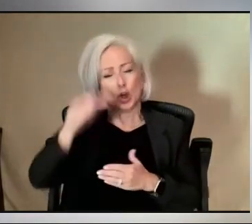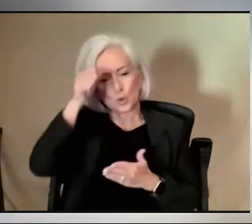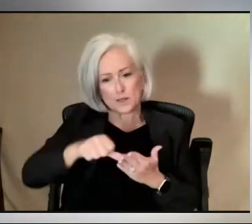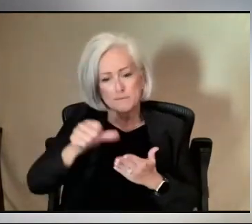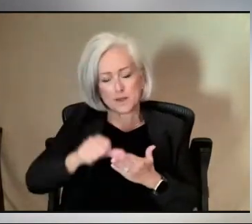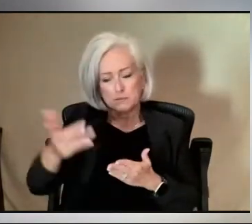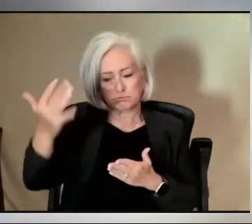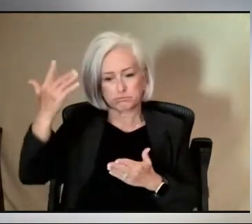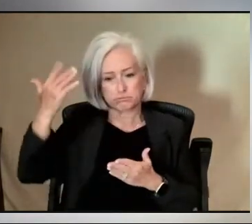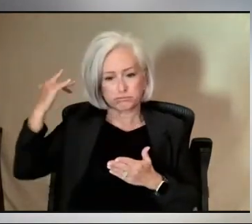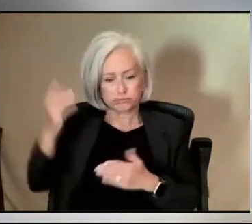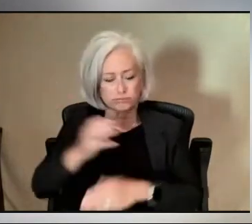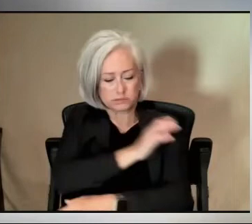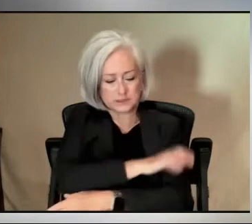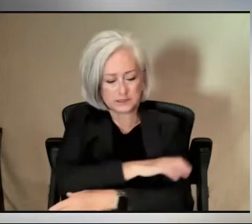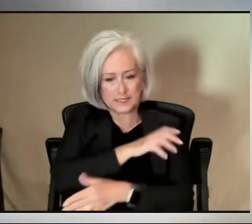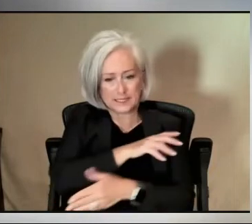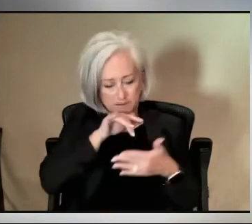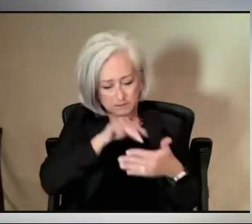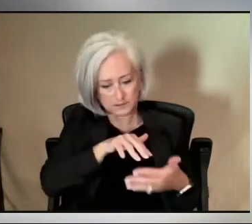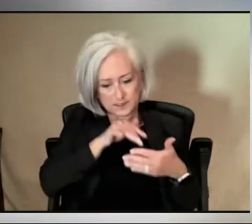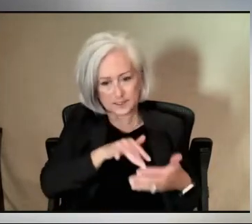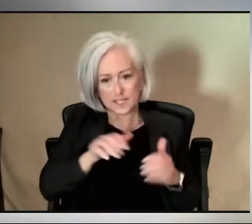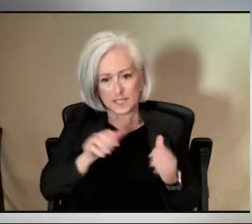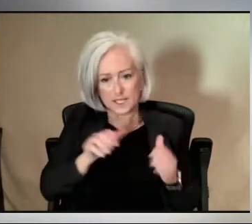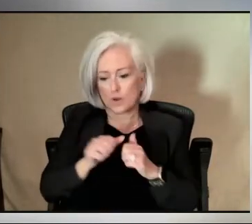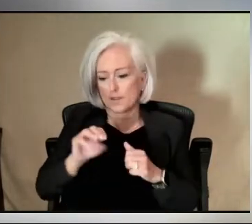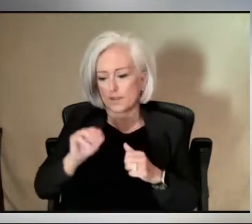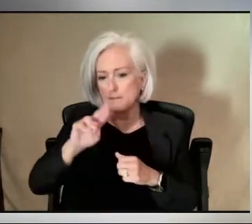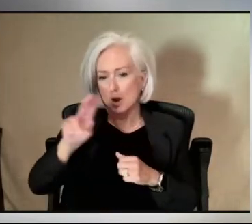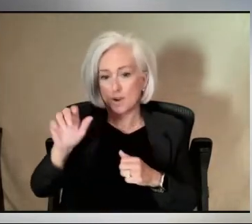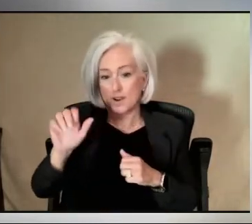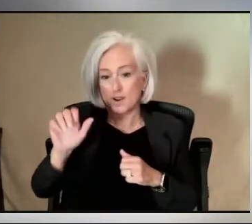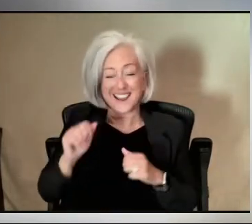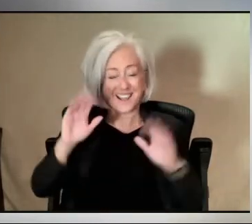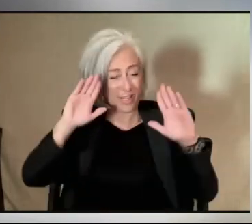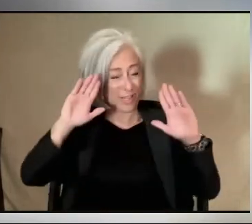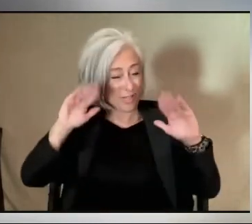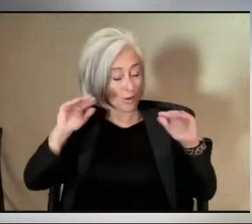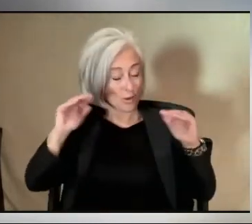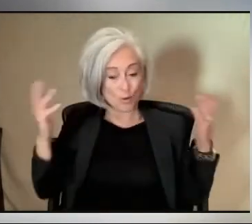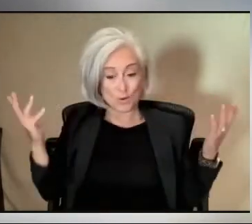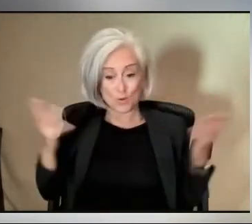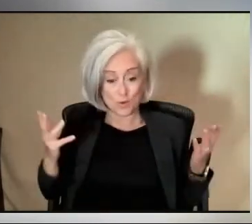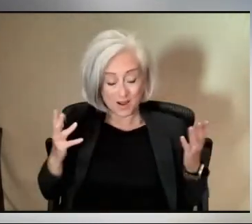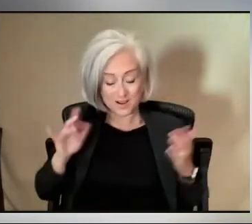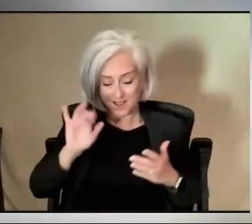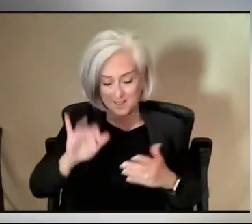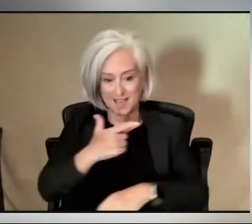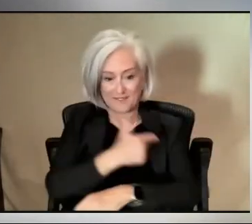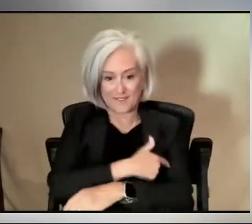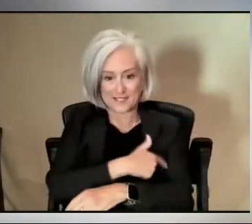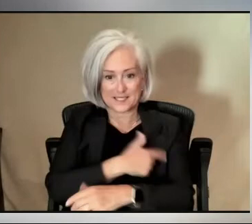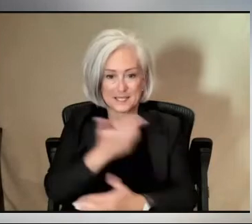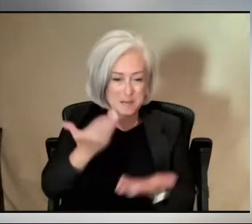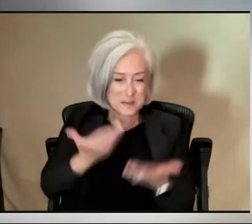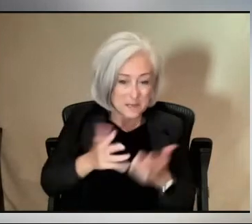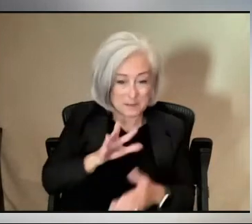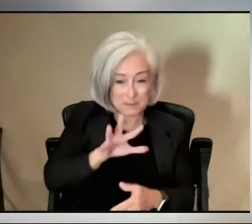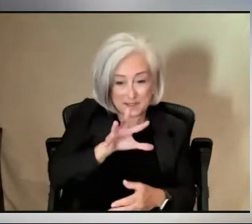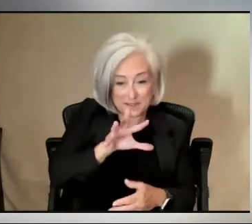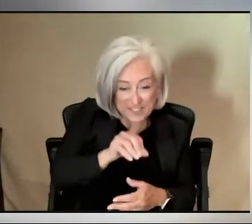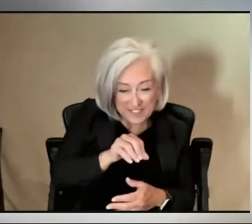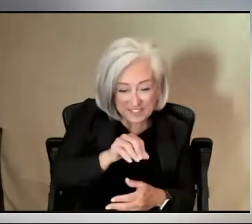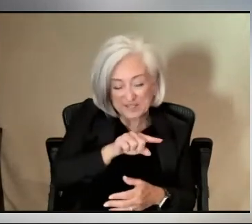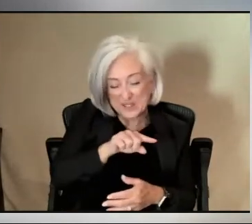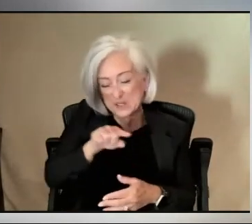trials with the mRNA vaccines, we were hoping that these vaccines might be 50 or 60